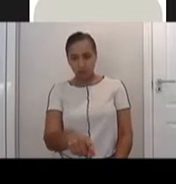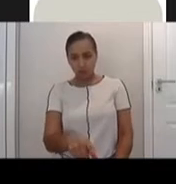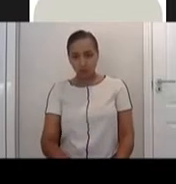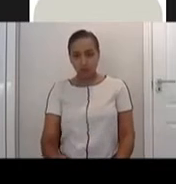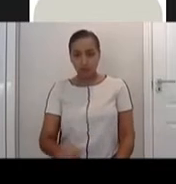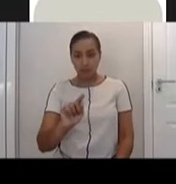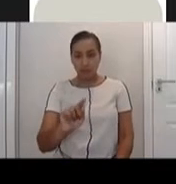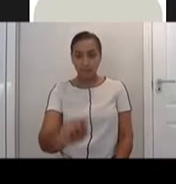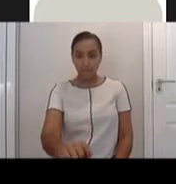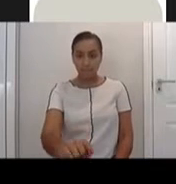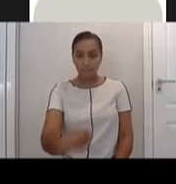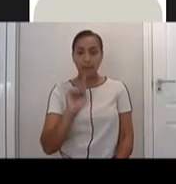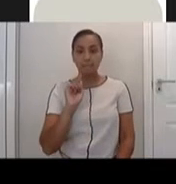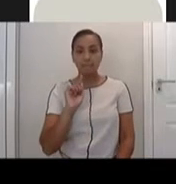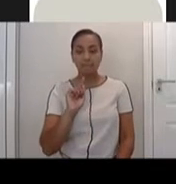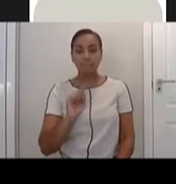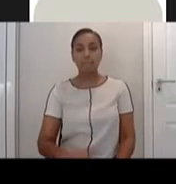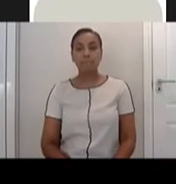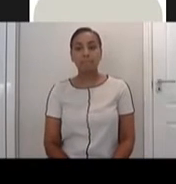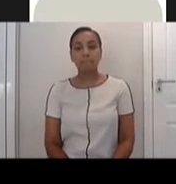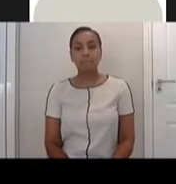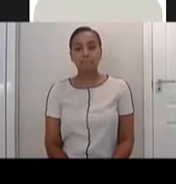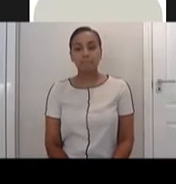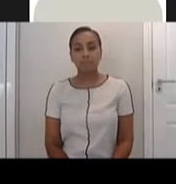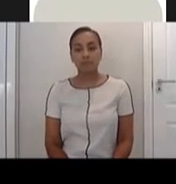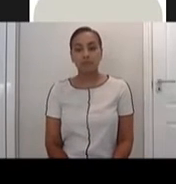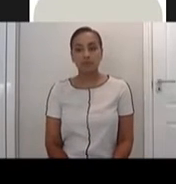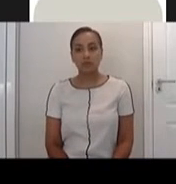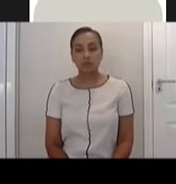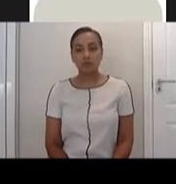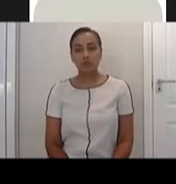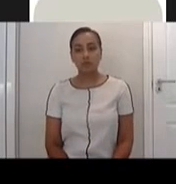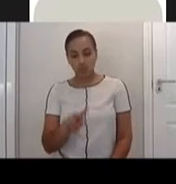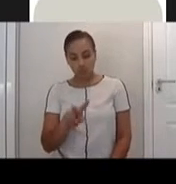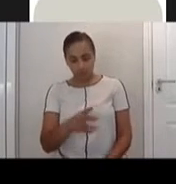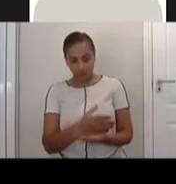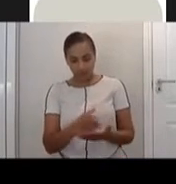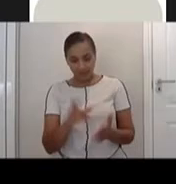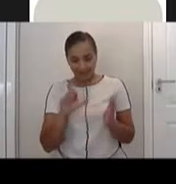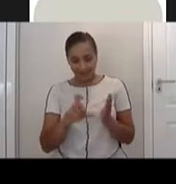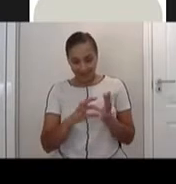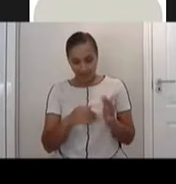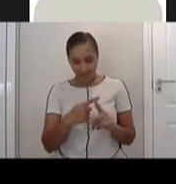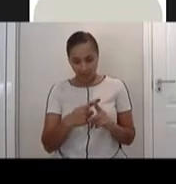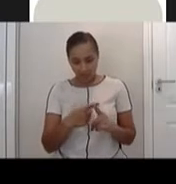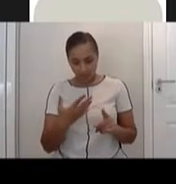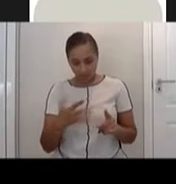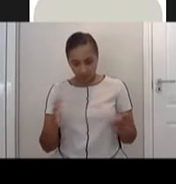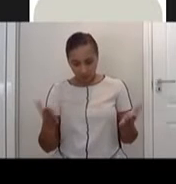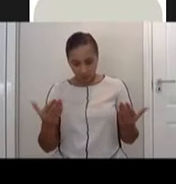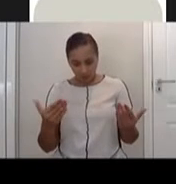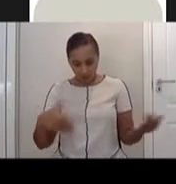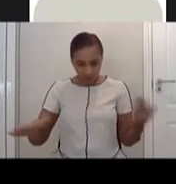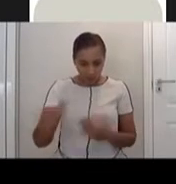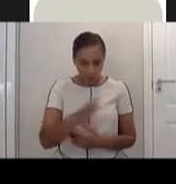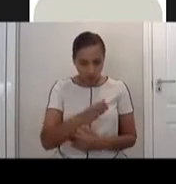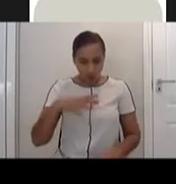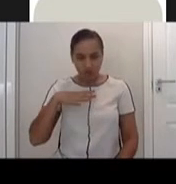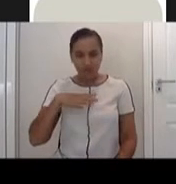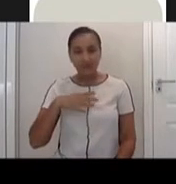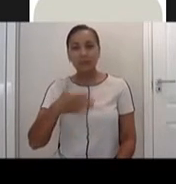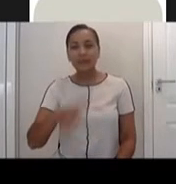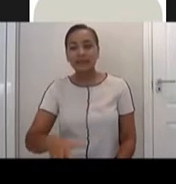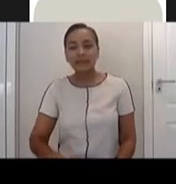click on that chat, you should already see that Claire, one of our team, has welcomed everyone, and